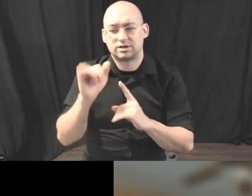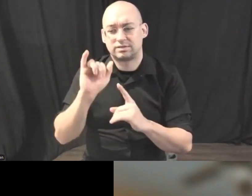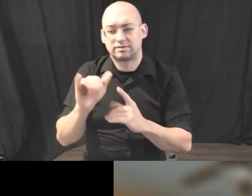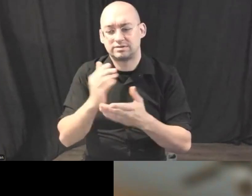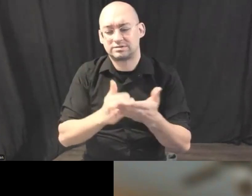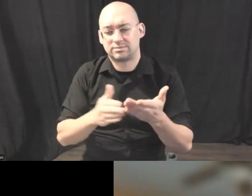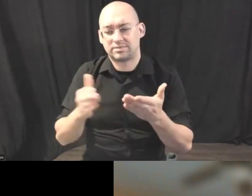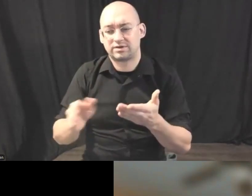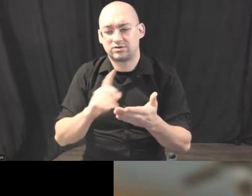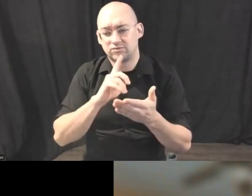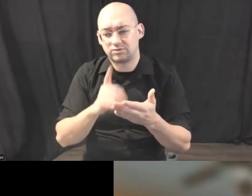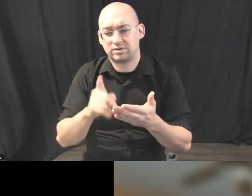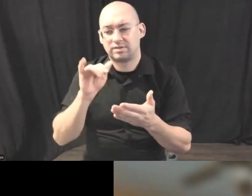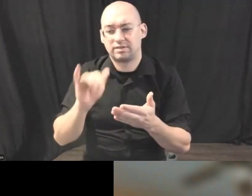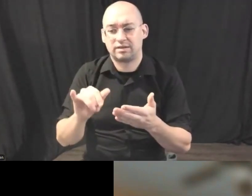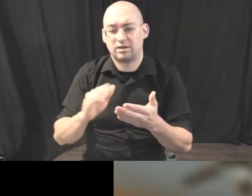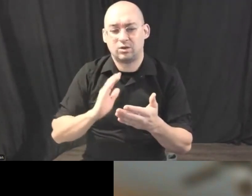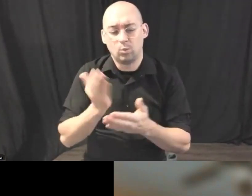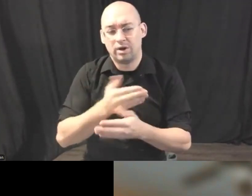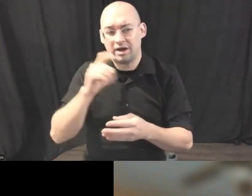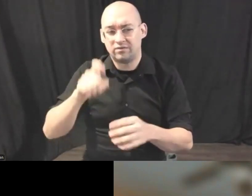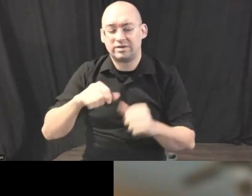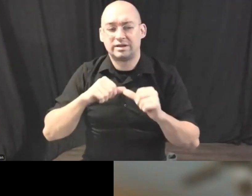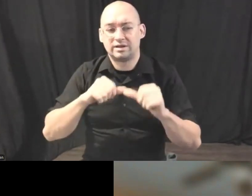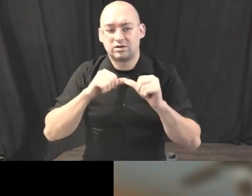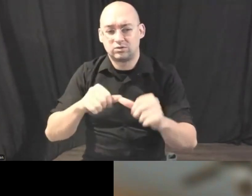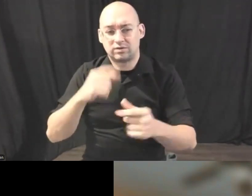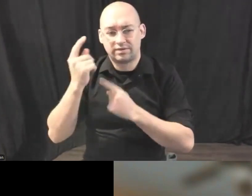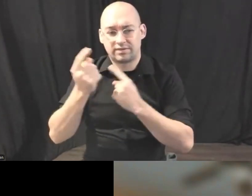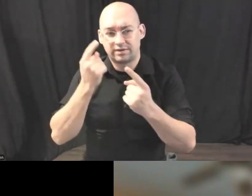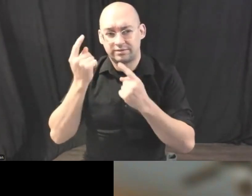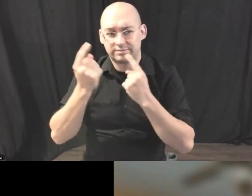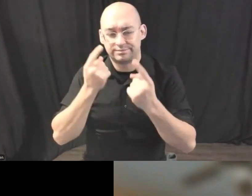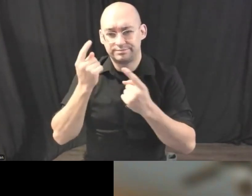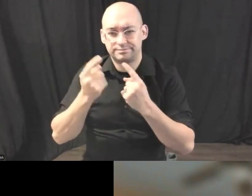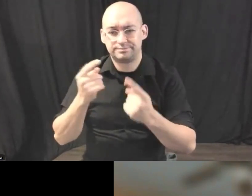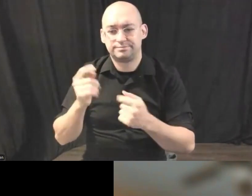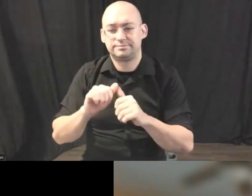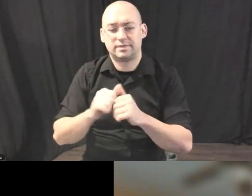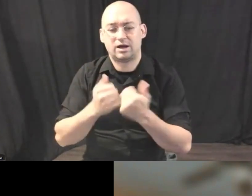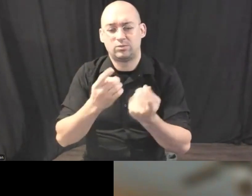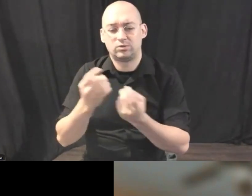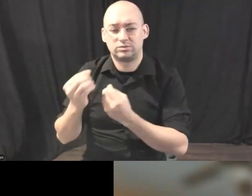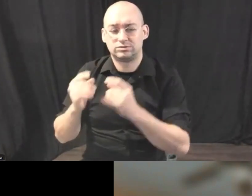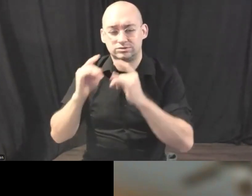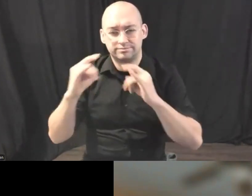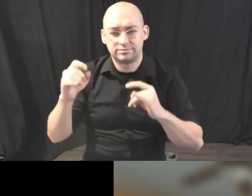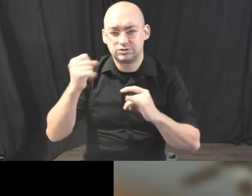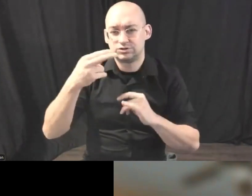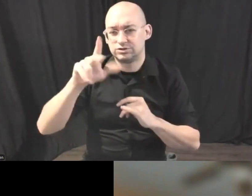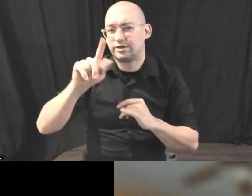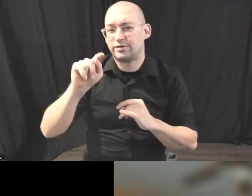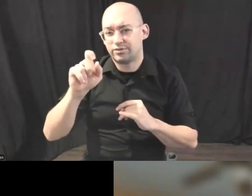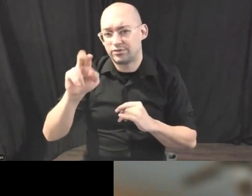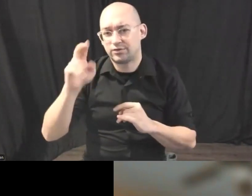think is real, that we have to continue to think through, or even how we're doing sheltering and support for that population, and how quickly